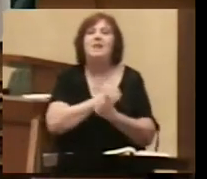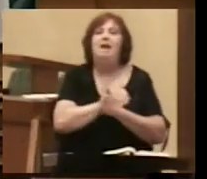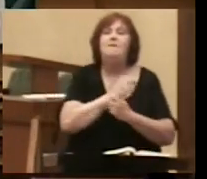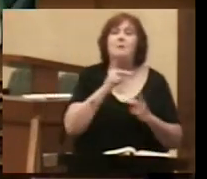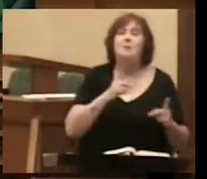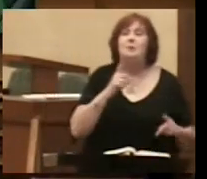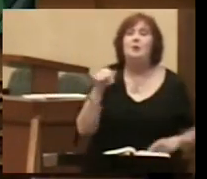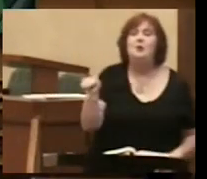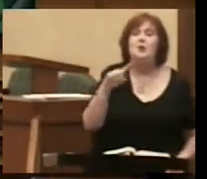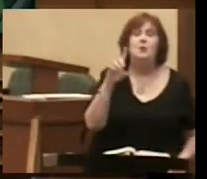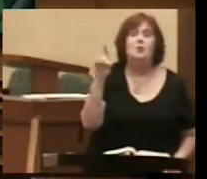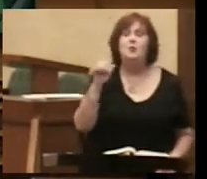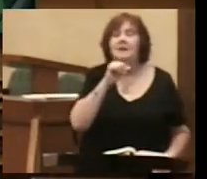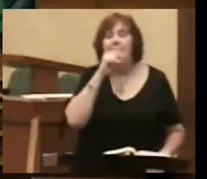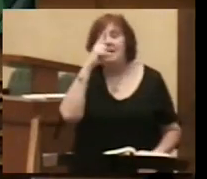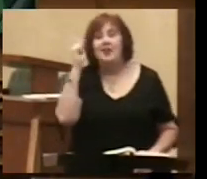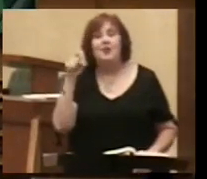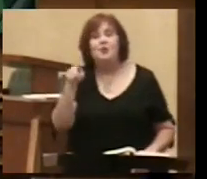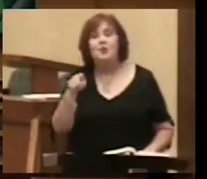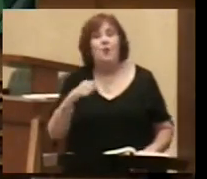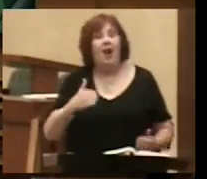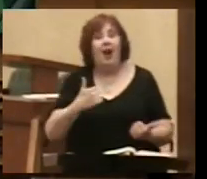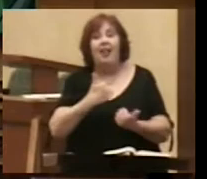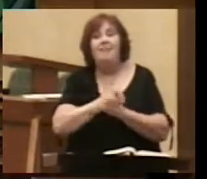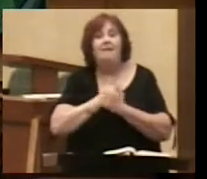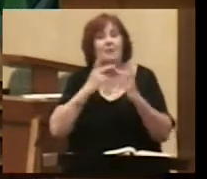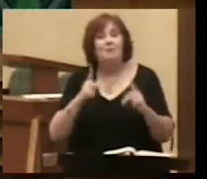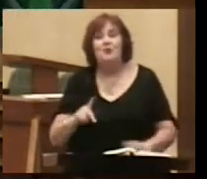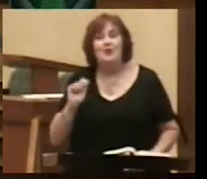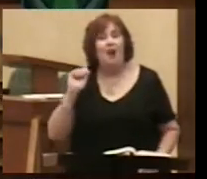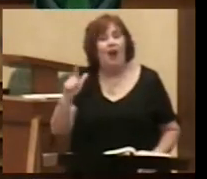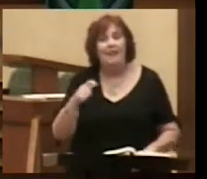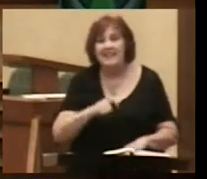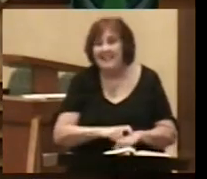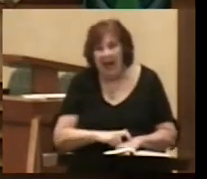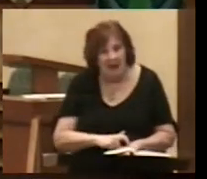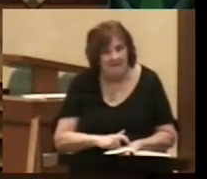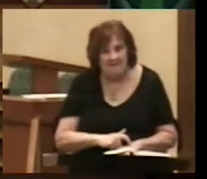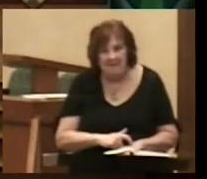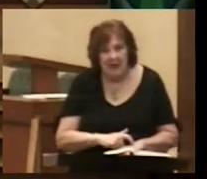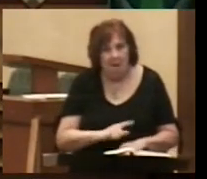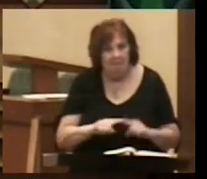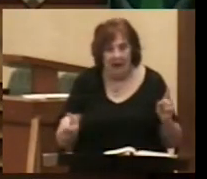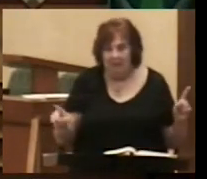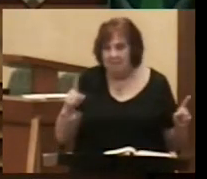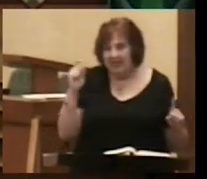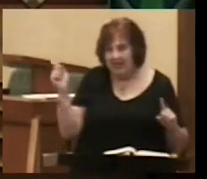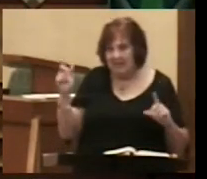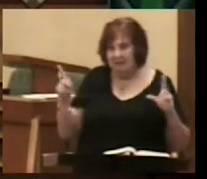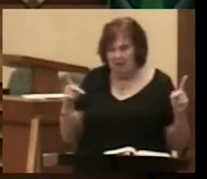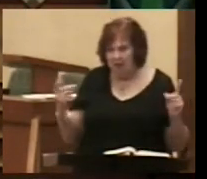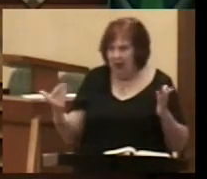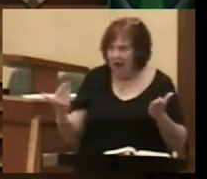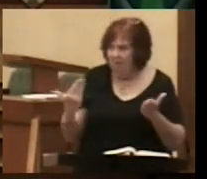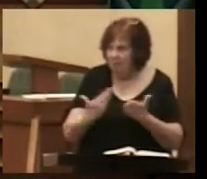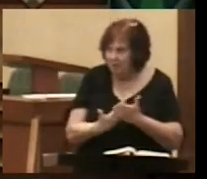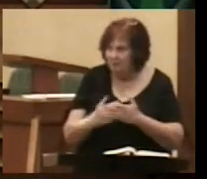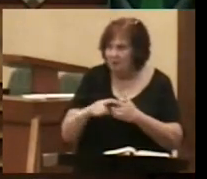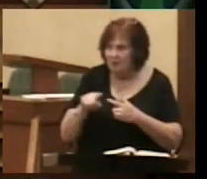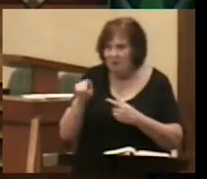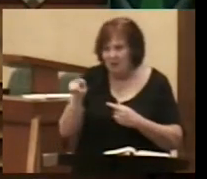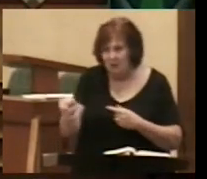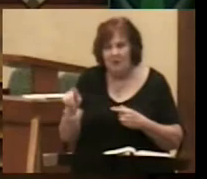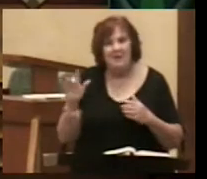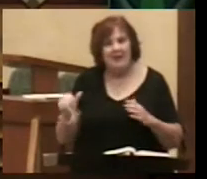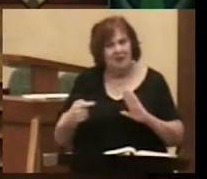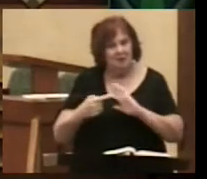do is not because you are such a loving person. It is because those people have proved themselves to you and